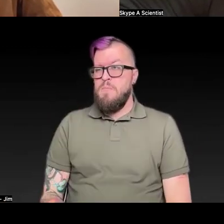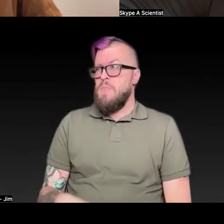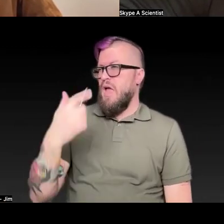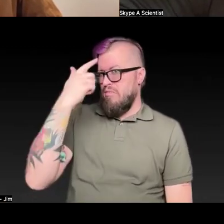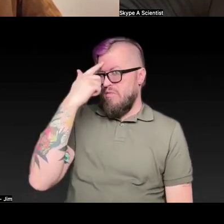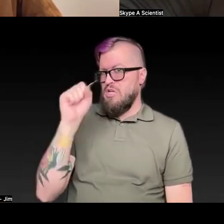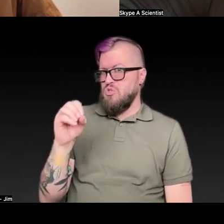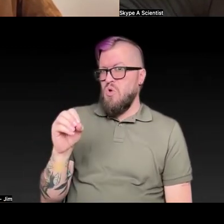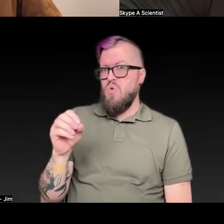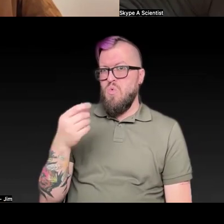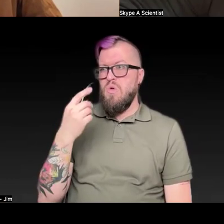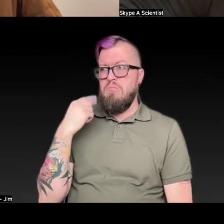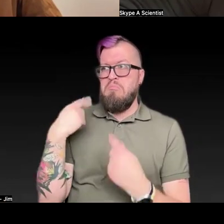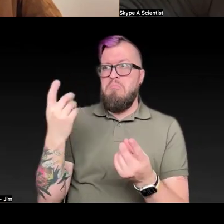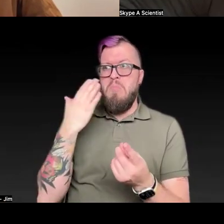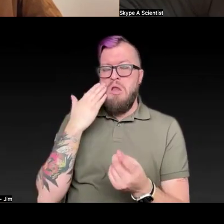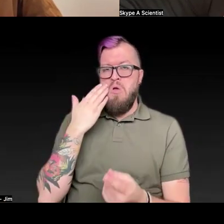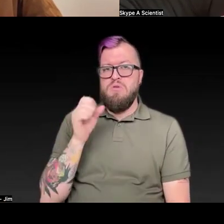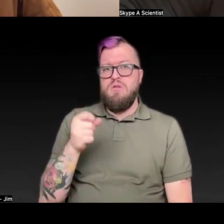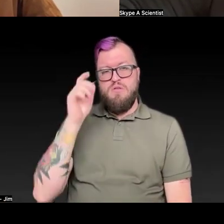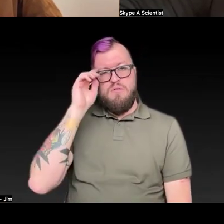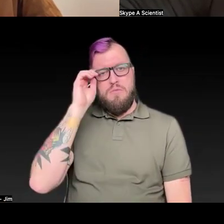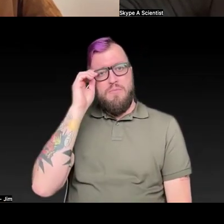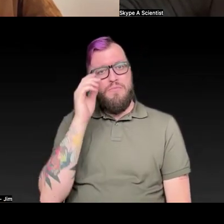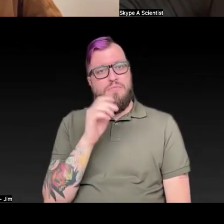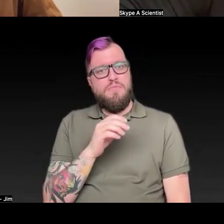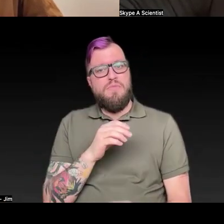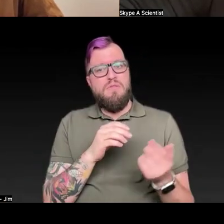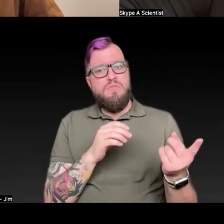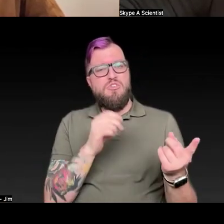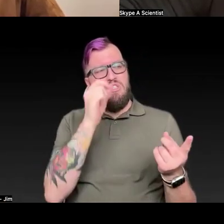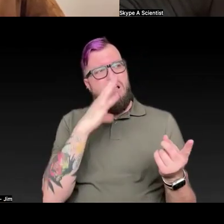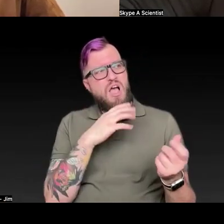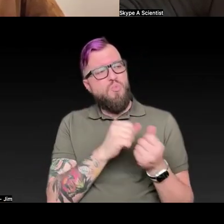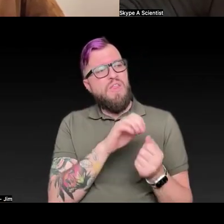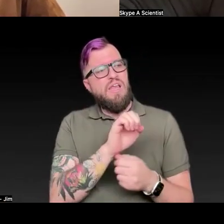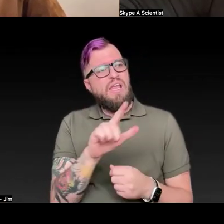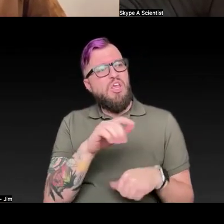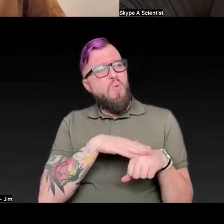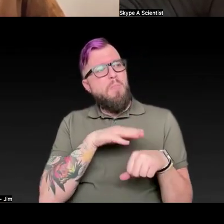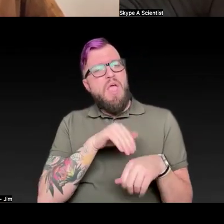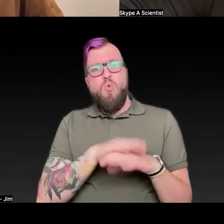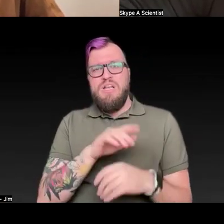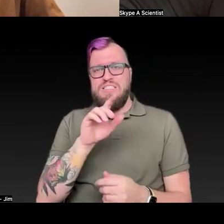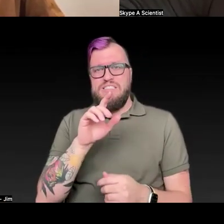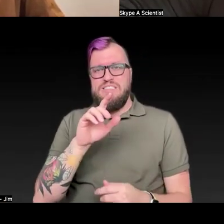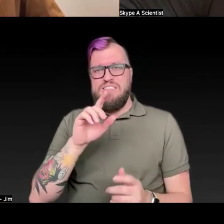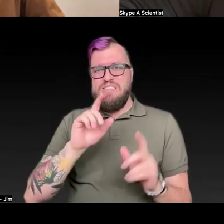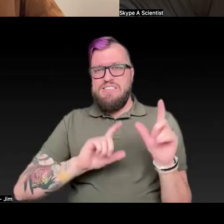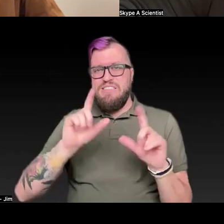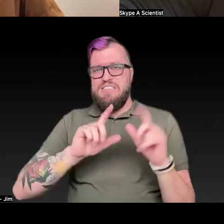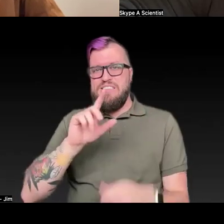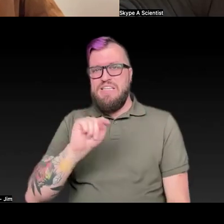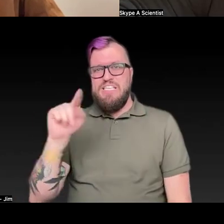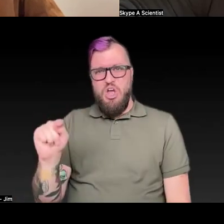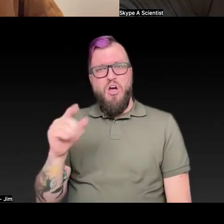know, um, There's that guy with the eel pit there is a guy on TikTok with a like with an eel pond